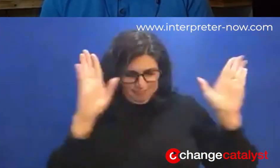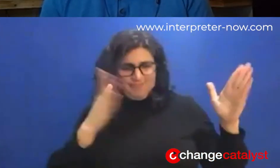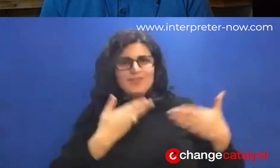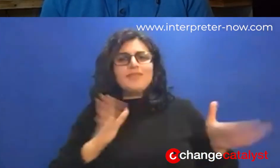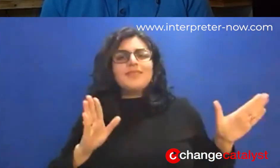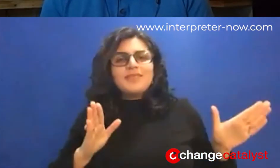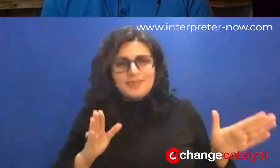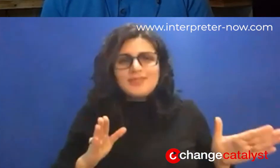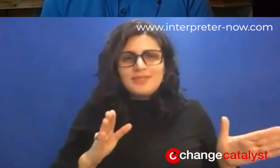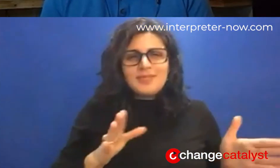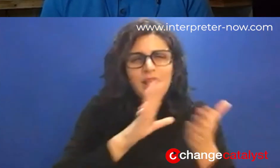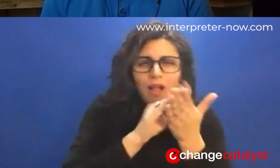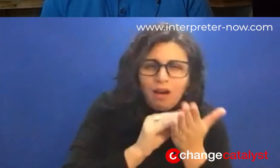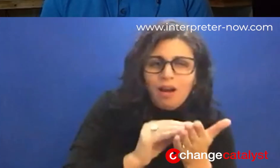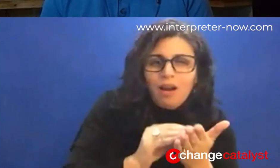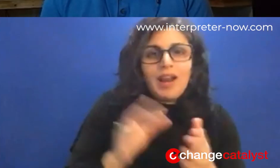episodes at